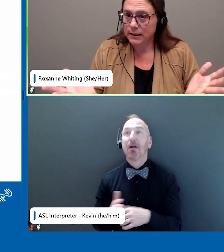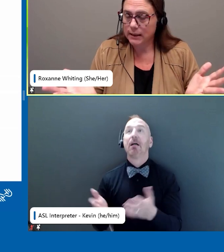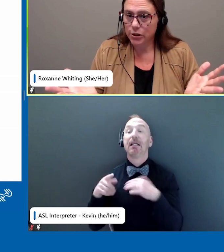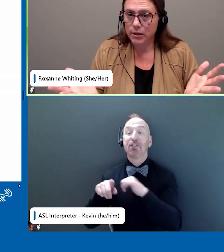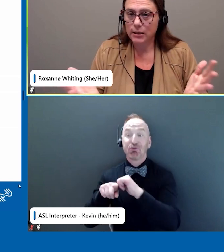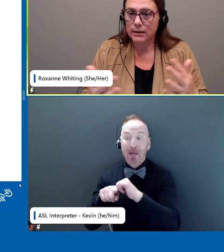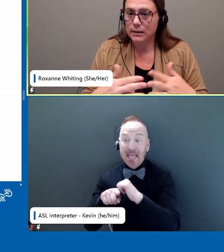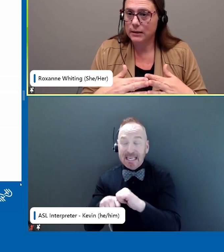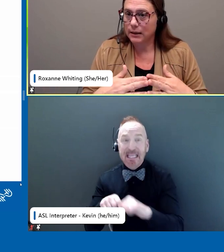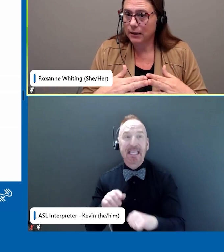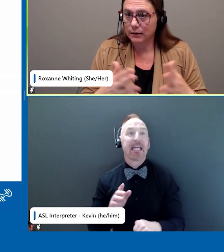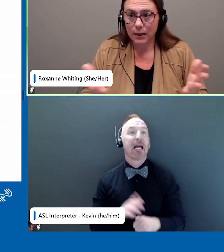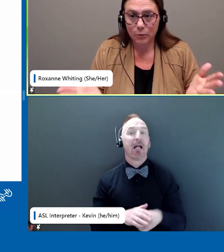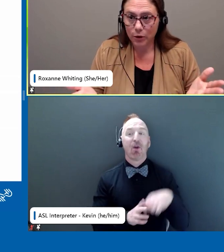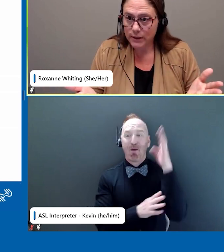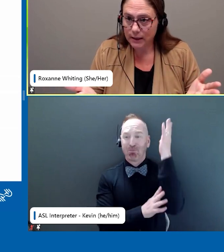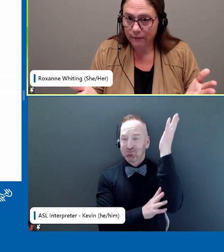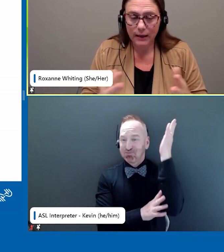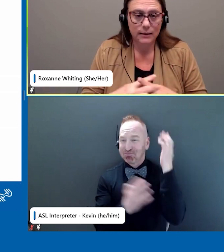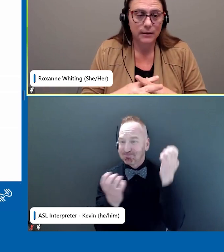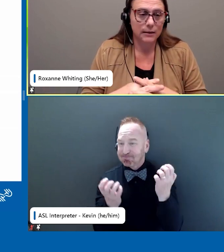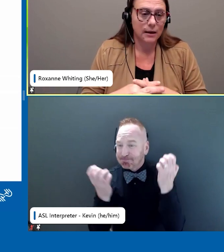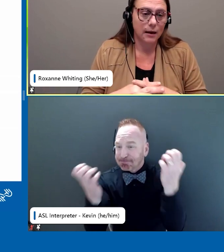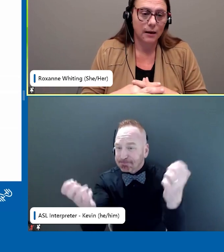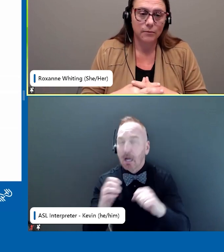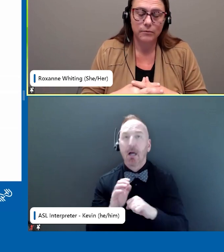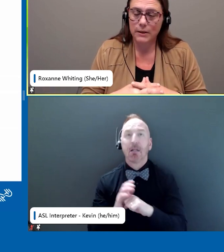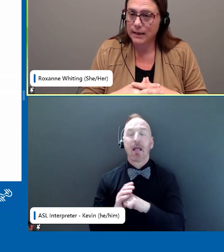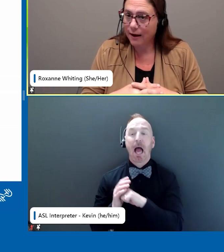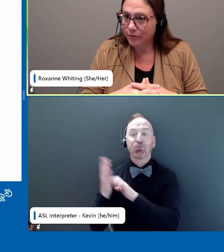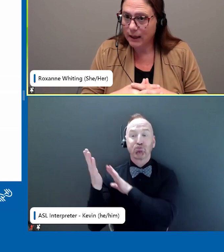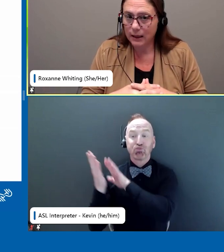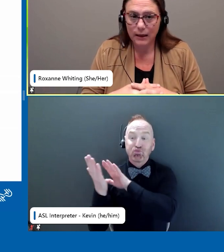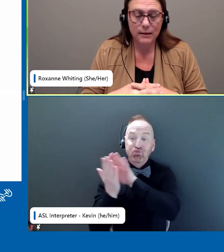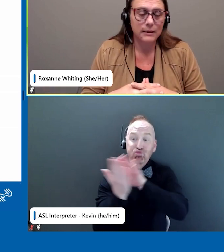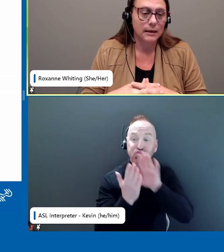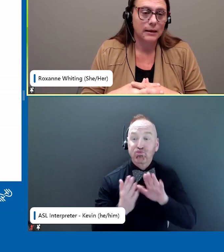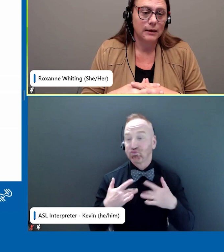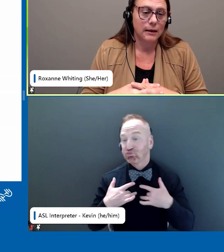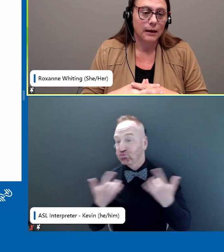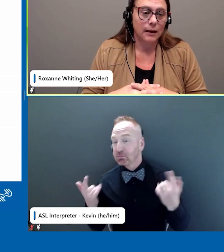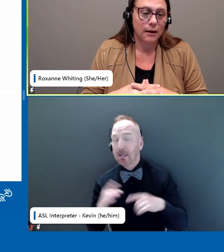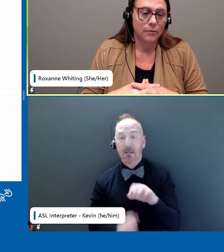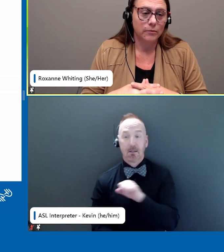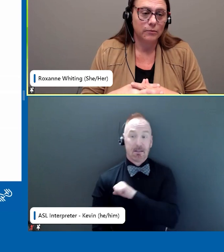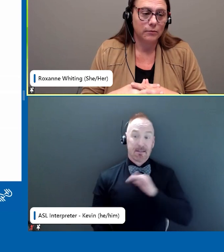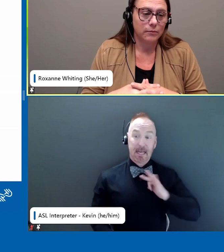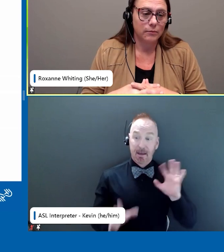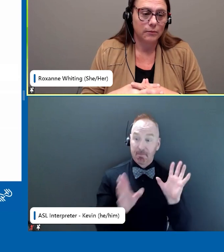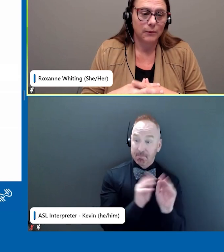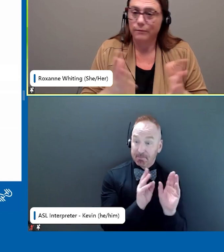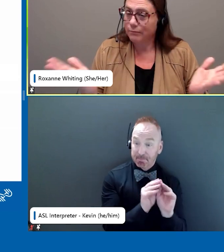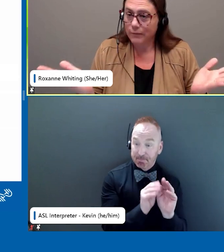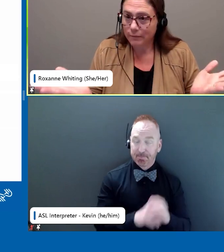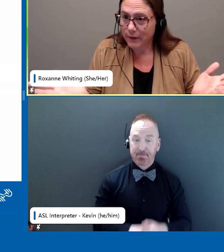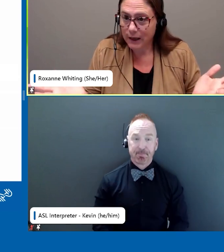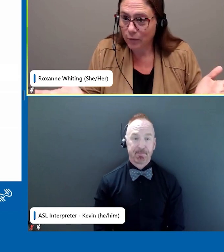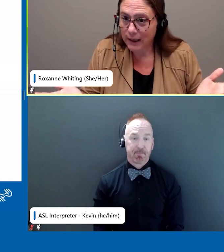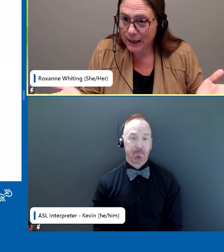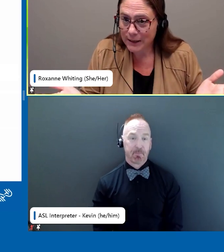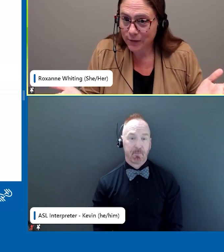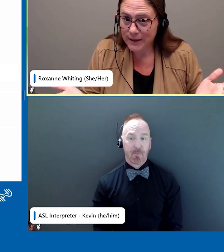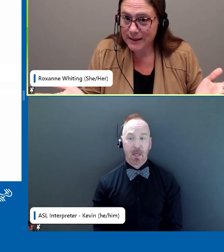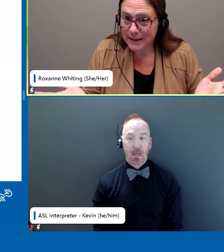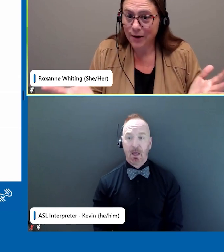large presentations, in-person events, staff meetings, um,